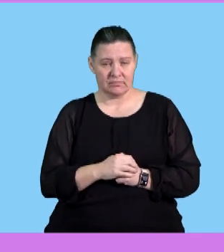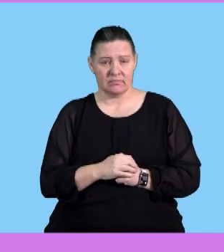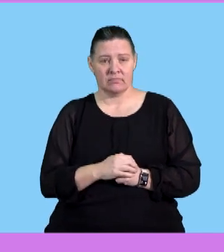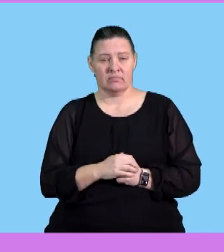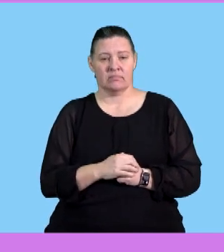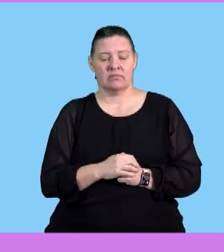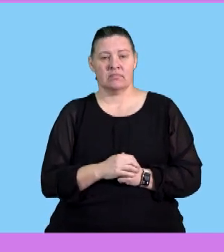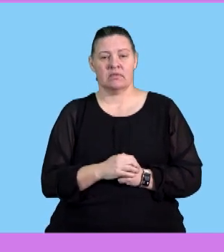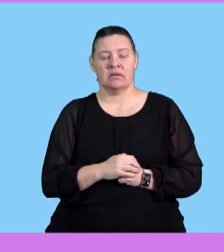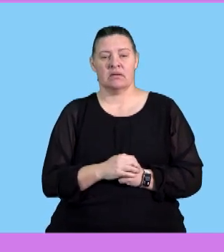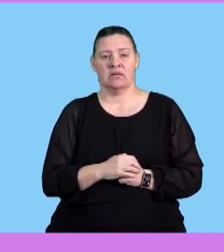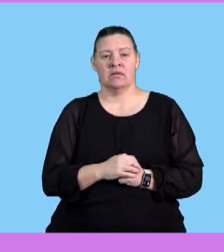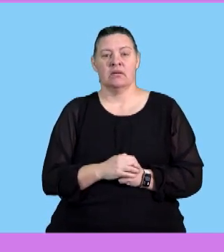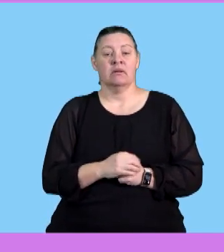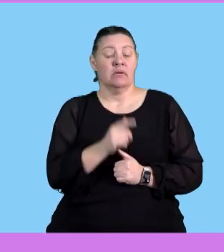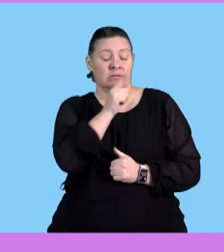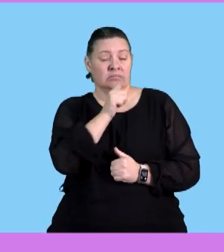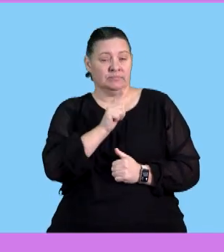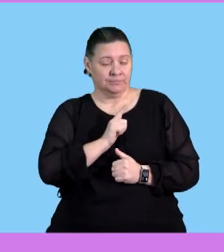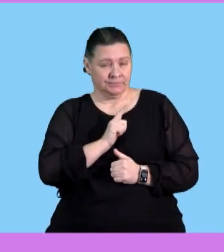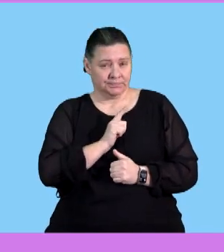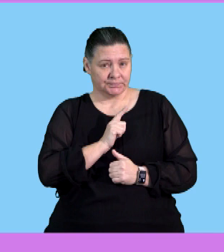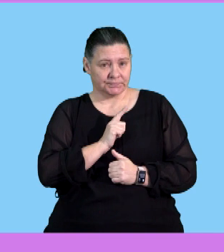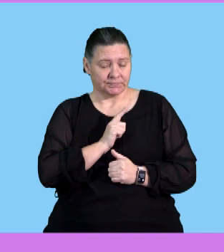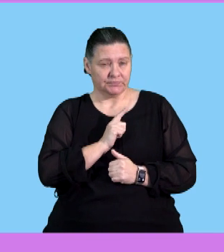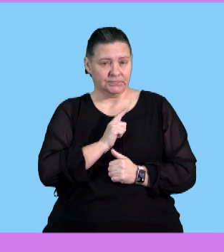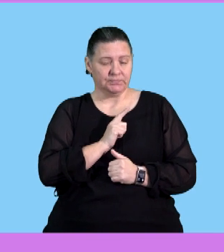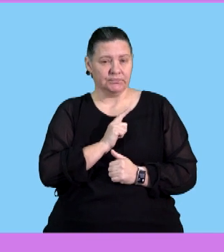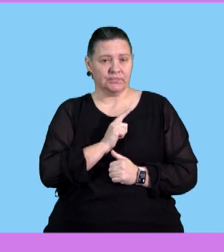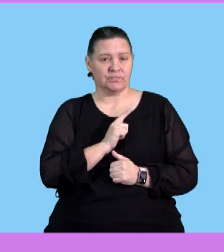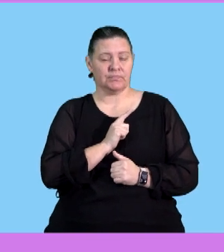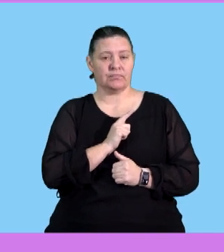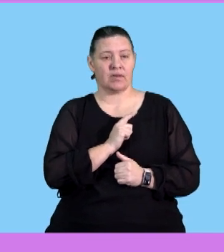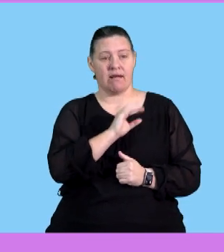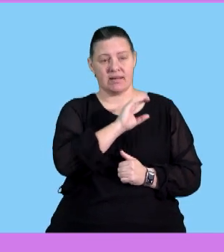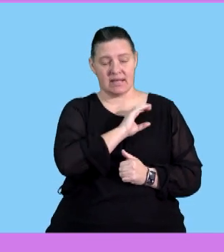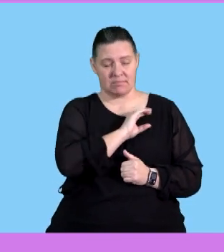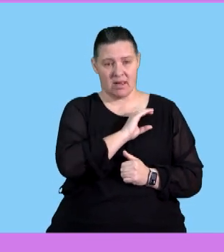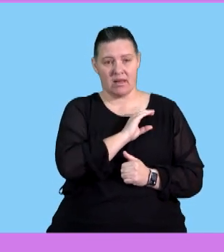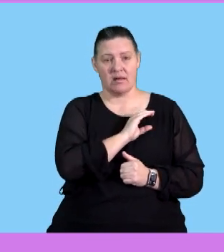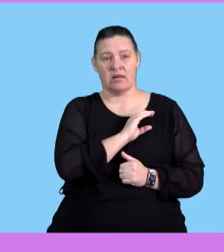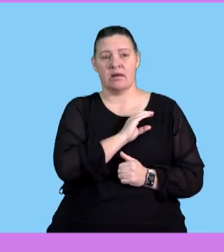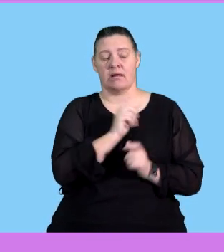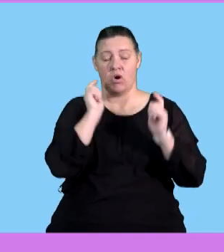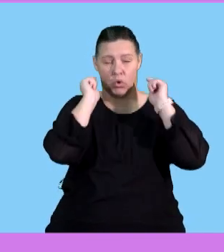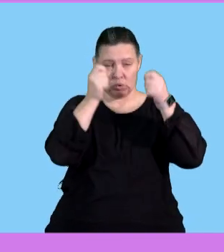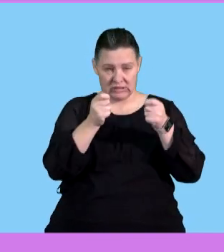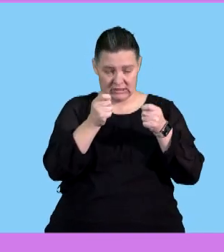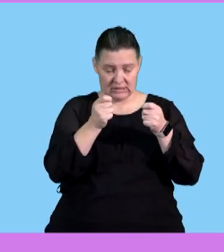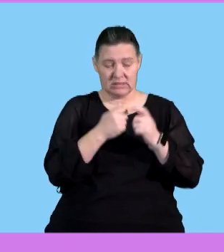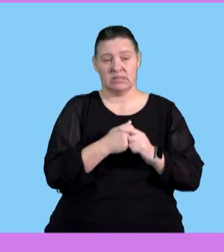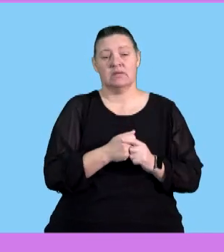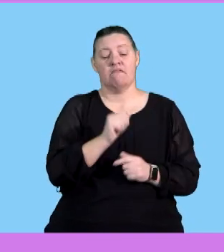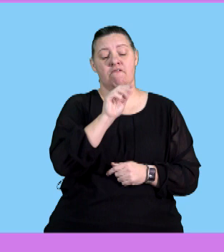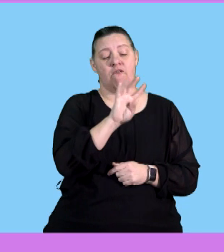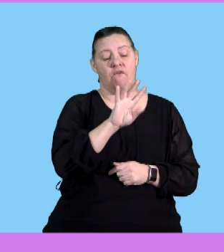in our questions. So we are told that this customer will purchase a